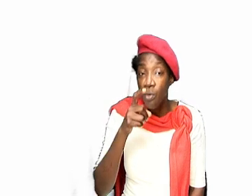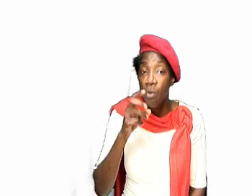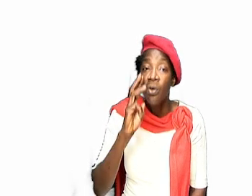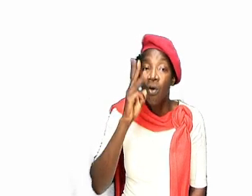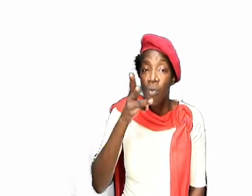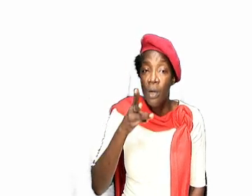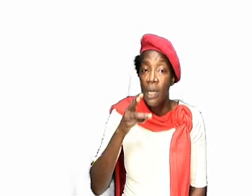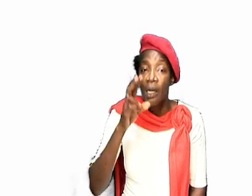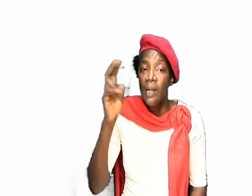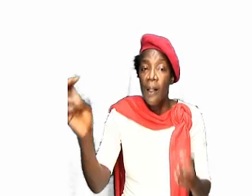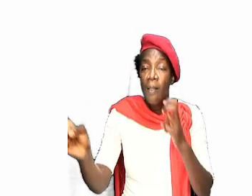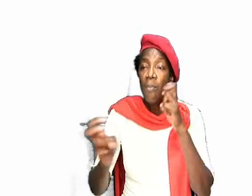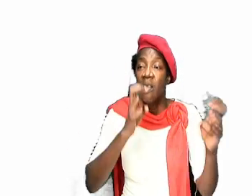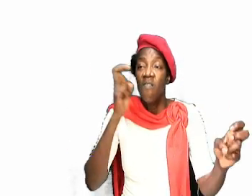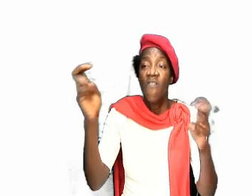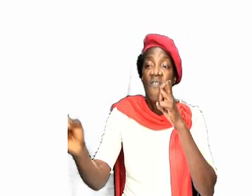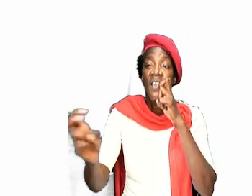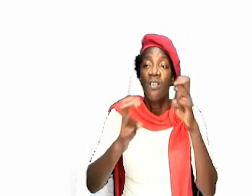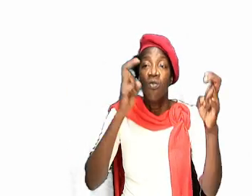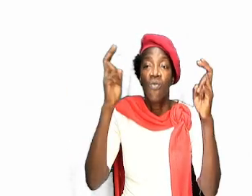be victorious.